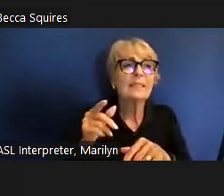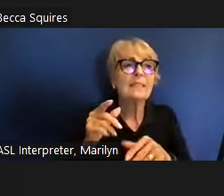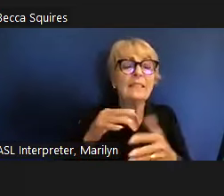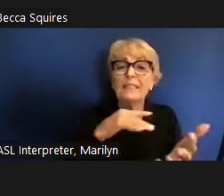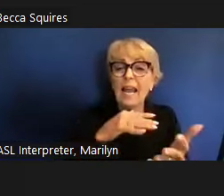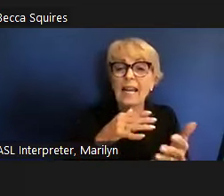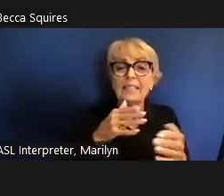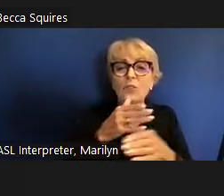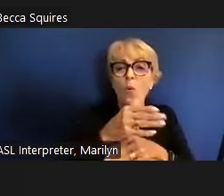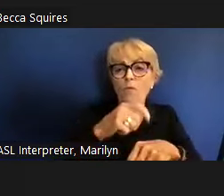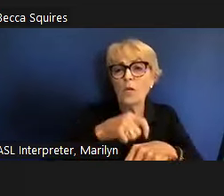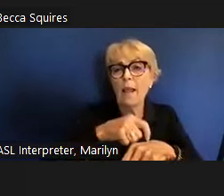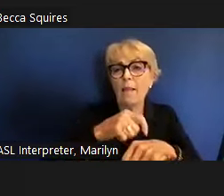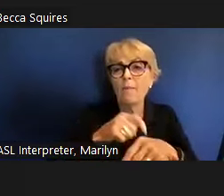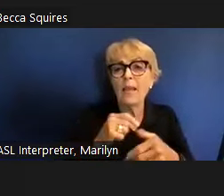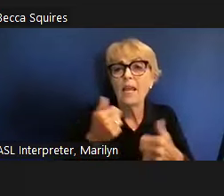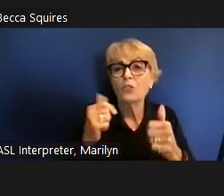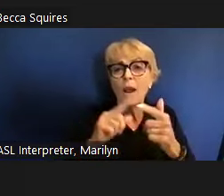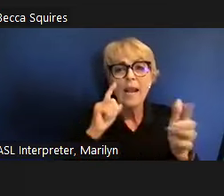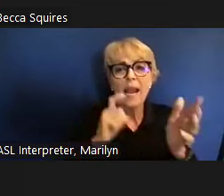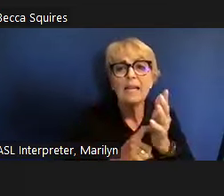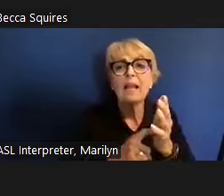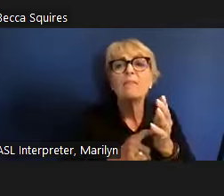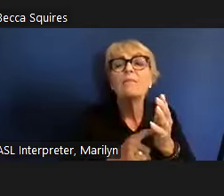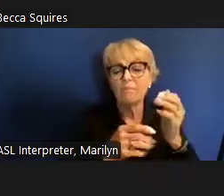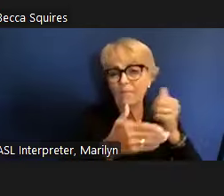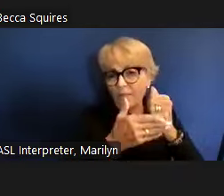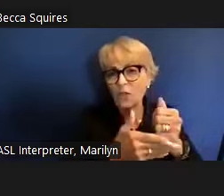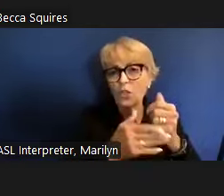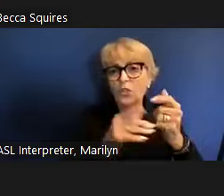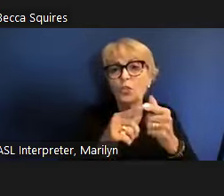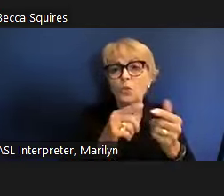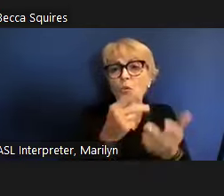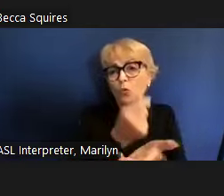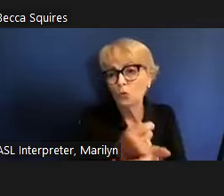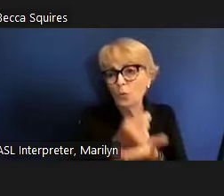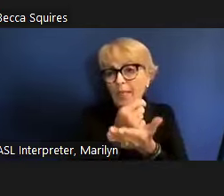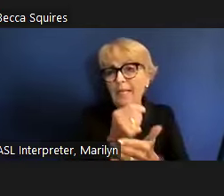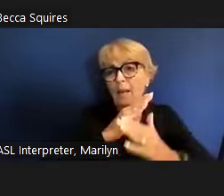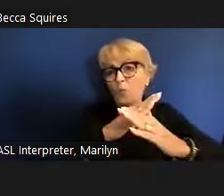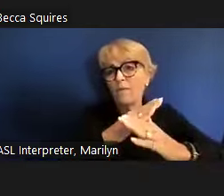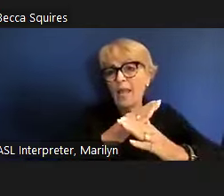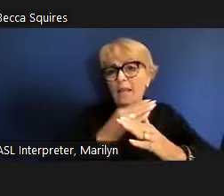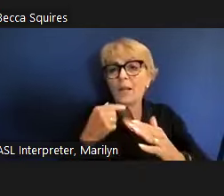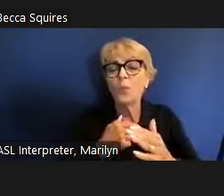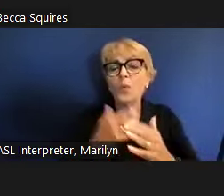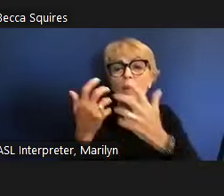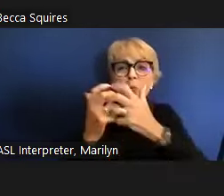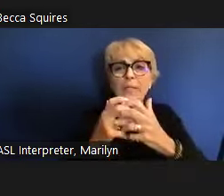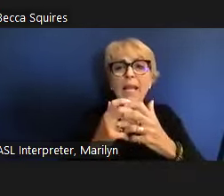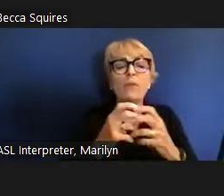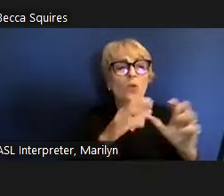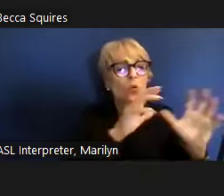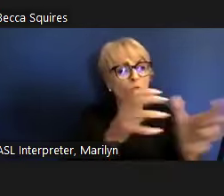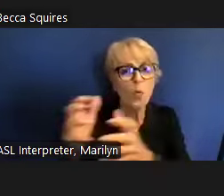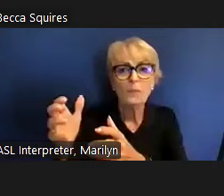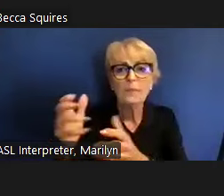try and identify interventions to treat and prevent it. So we put together groups of